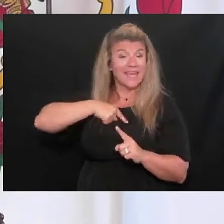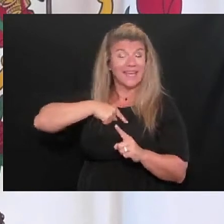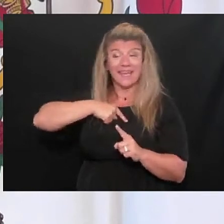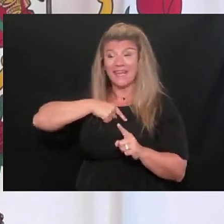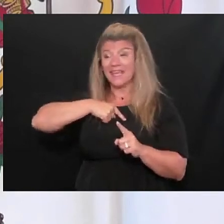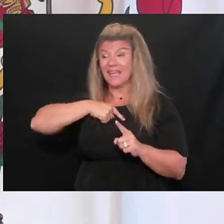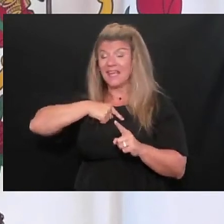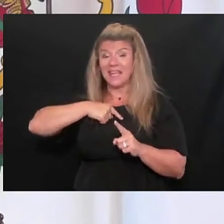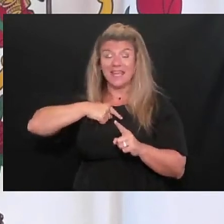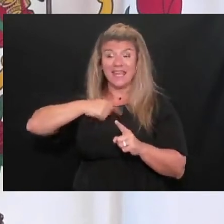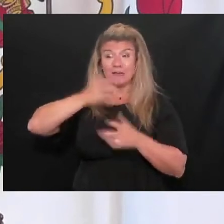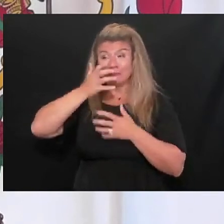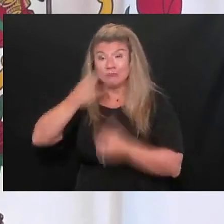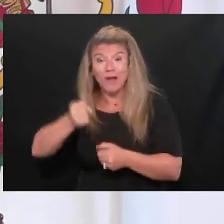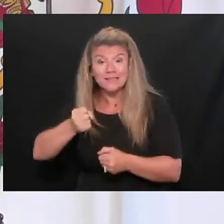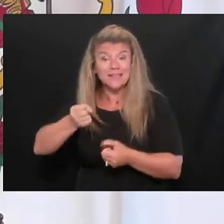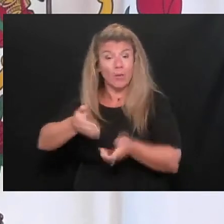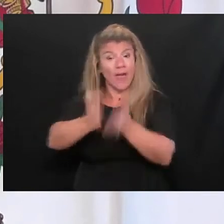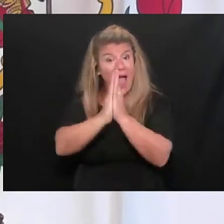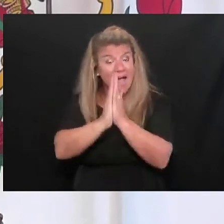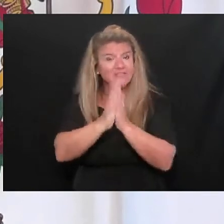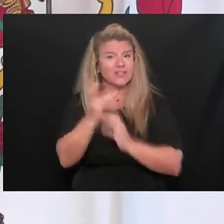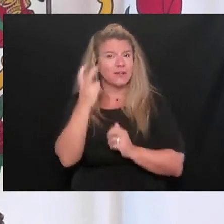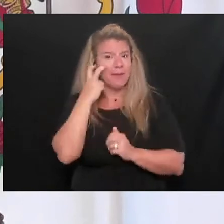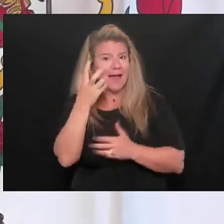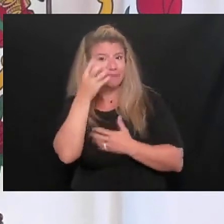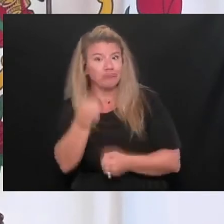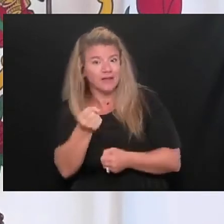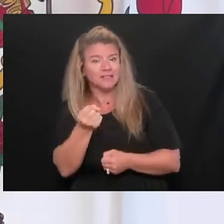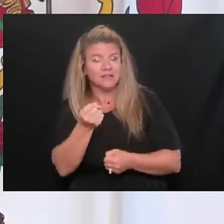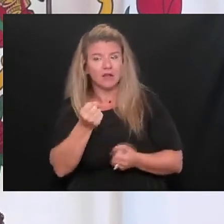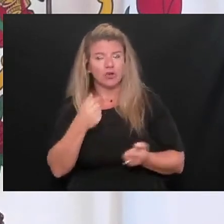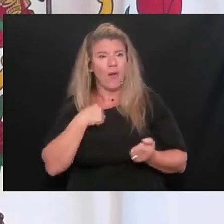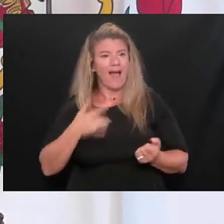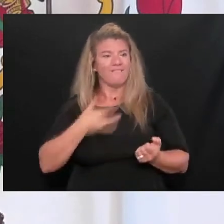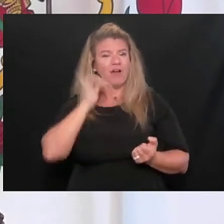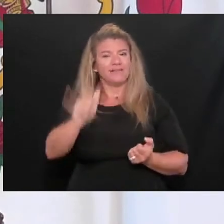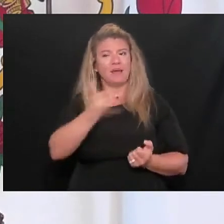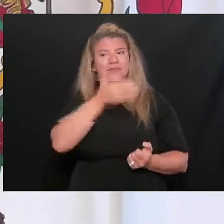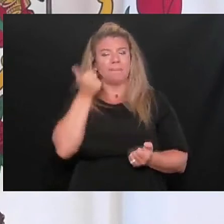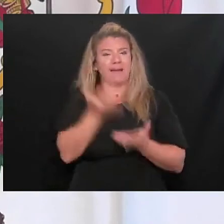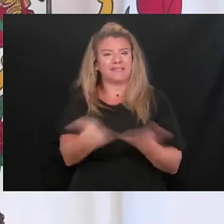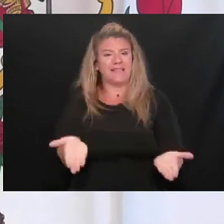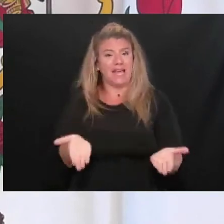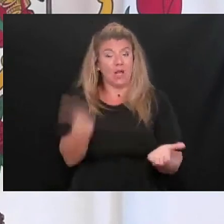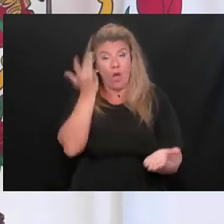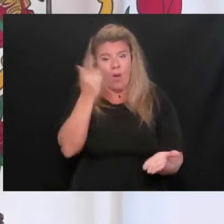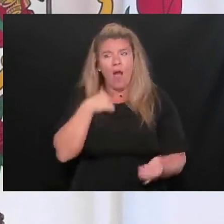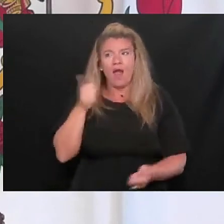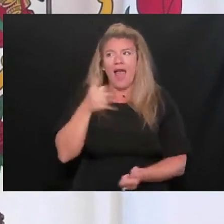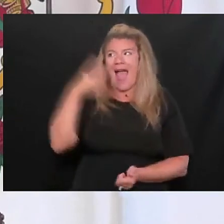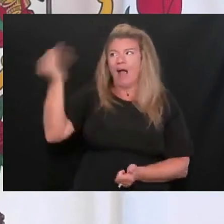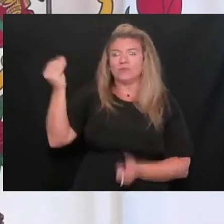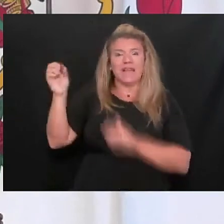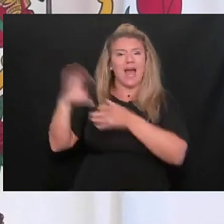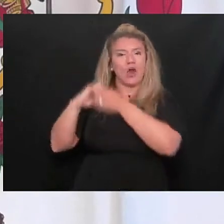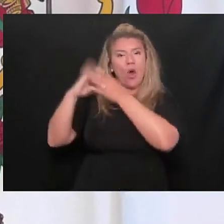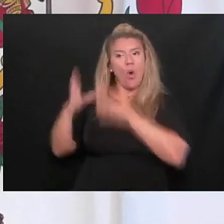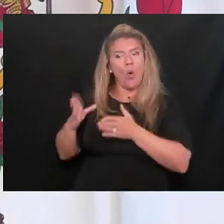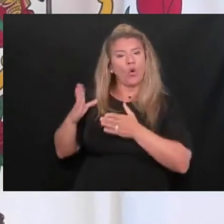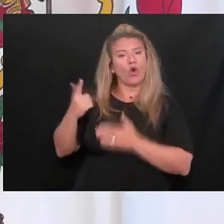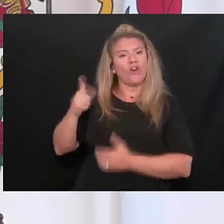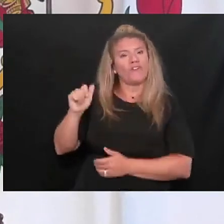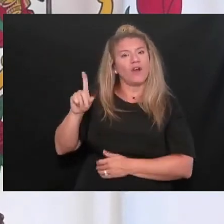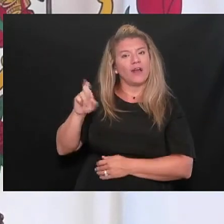our blind trust and everything, I thought, well, the best thing, because we had another outside owner from the standpoint of Glade